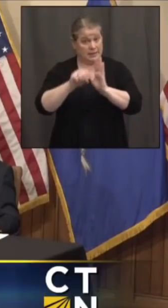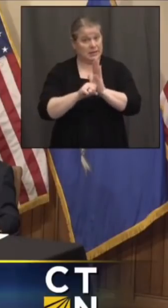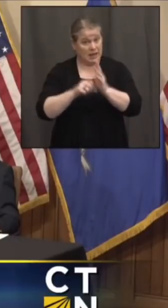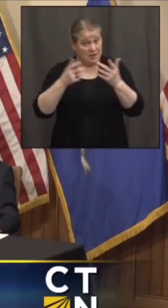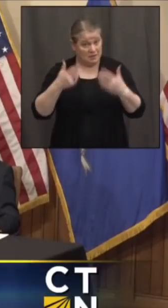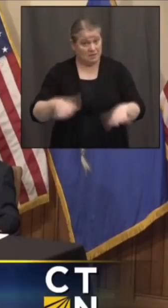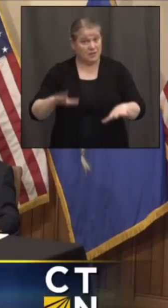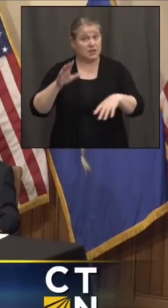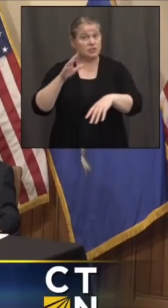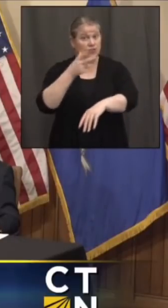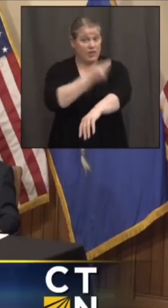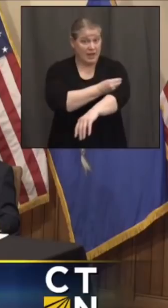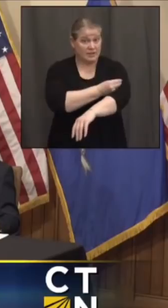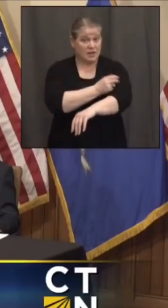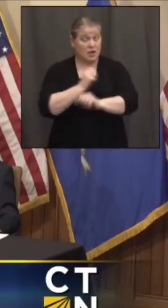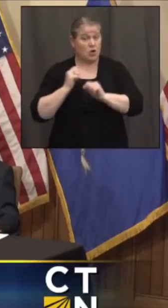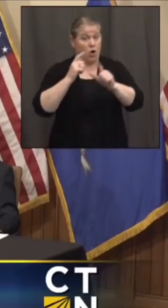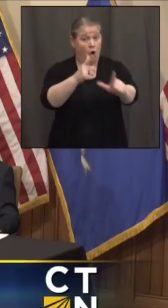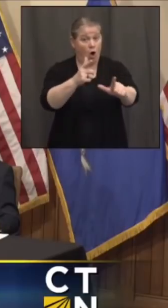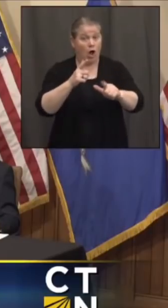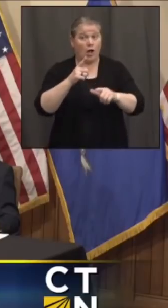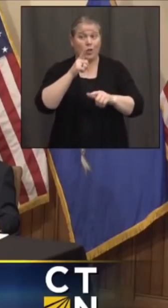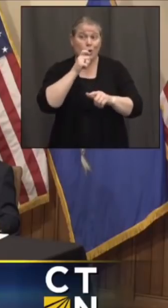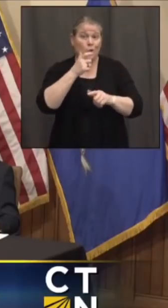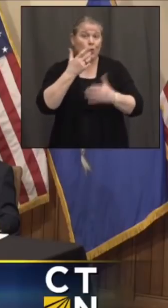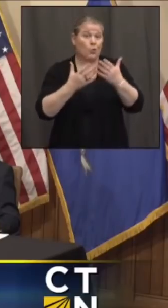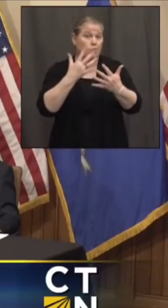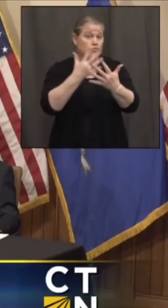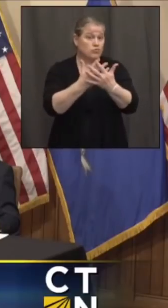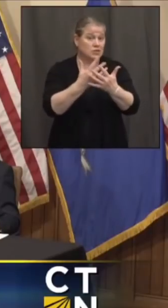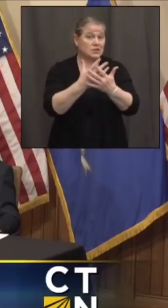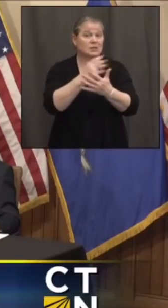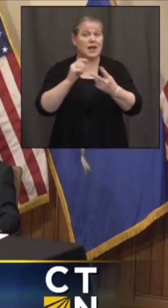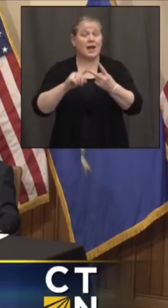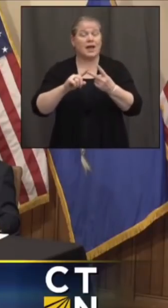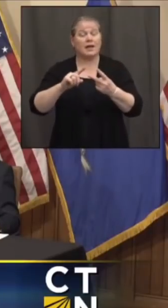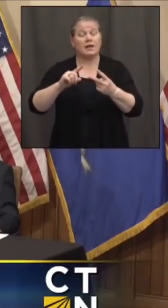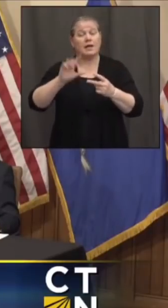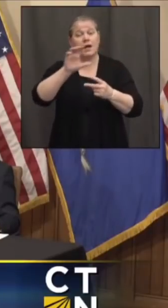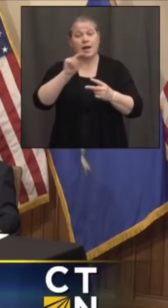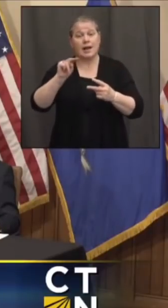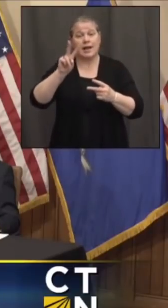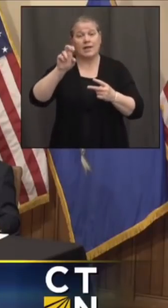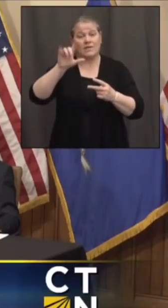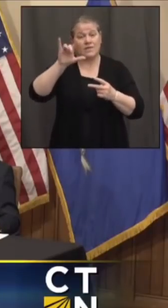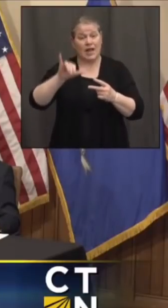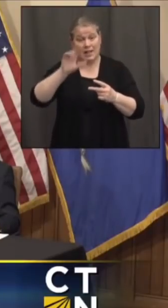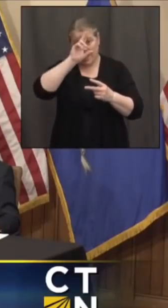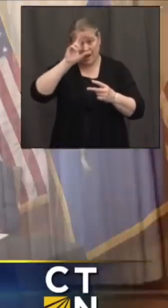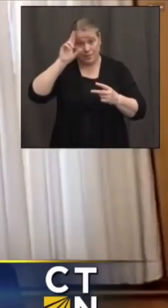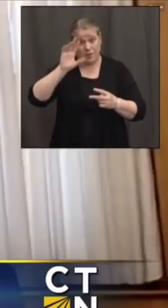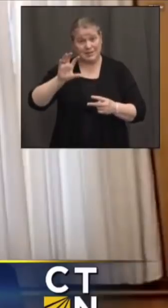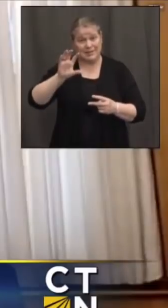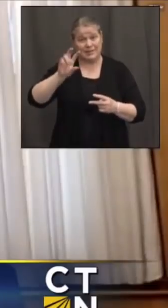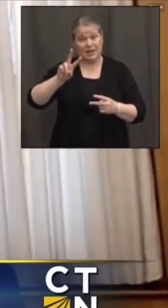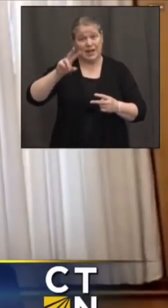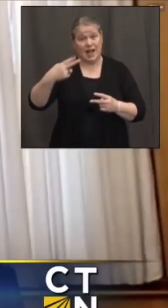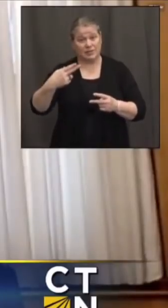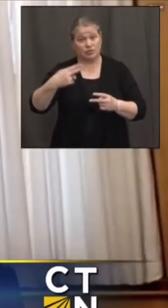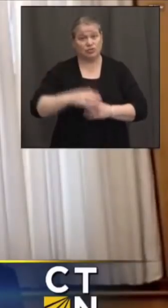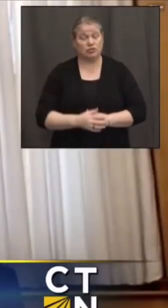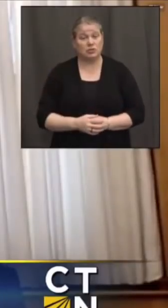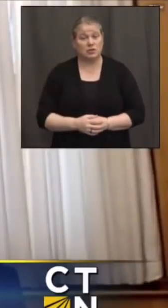Department of Corrections and Connecticut Valley Hospital? Yes. The inmates, the